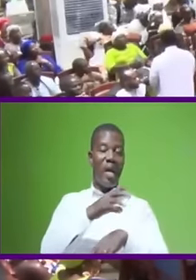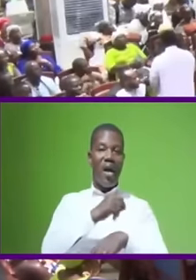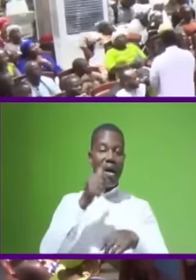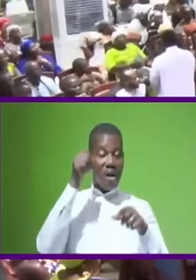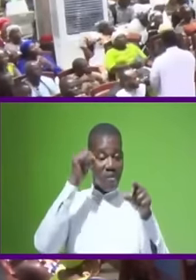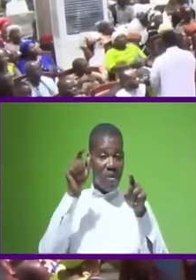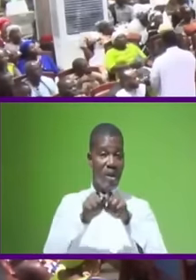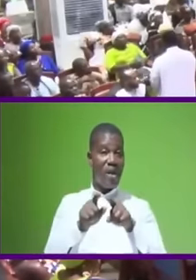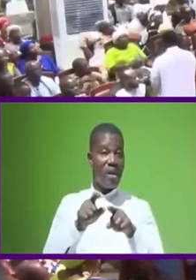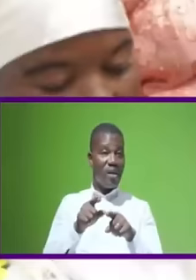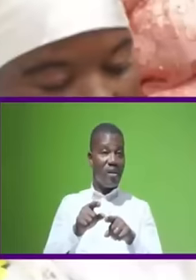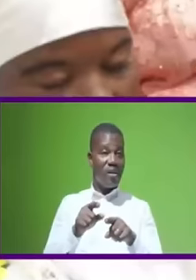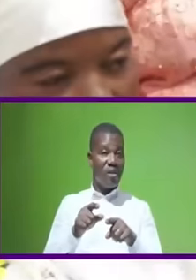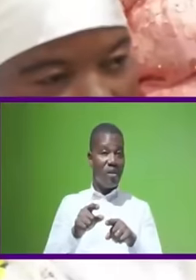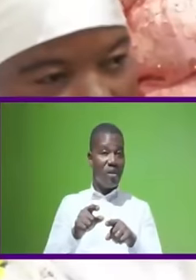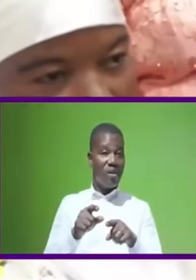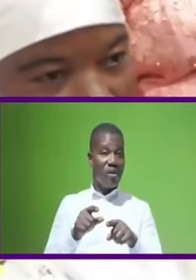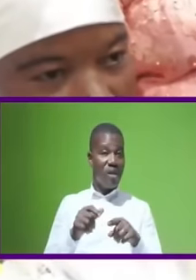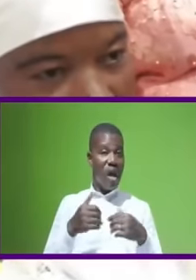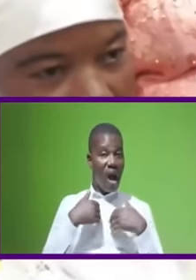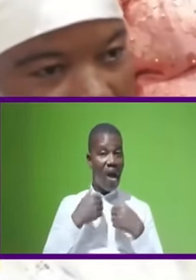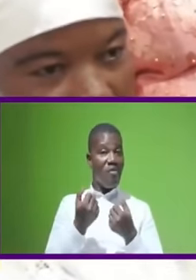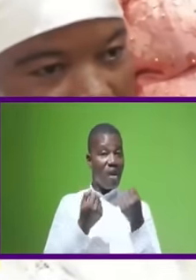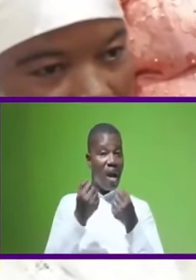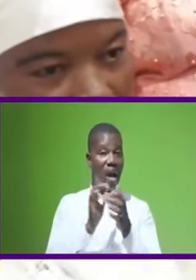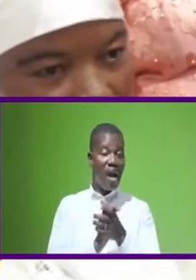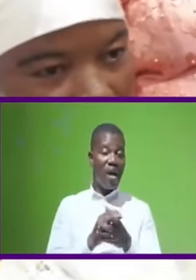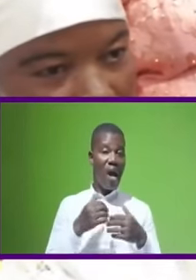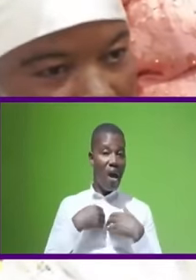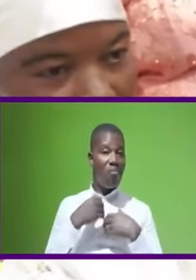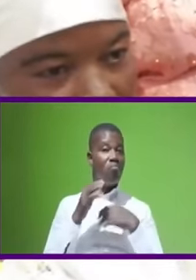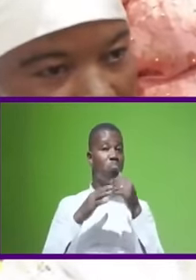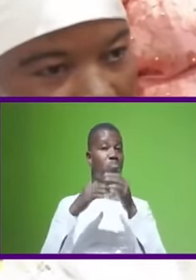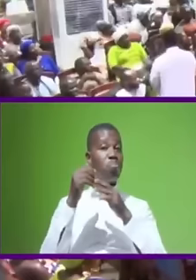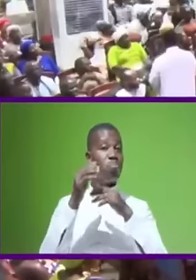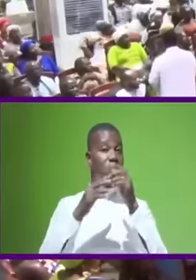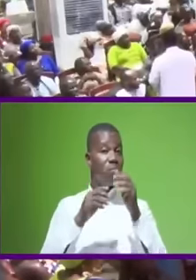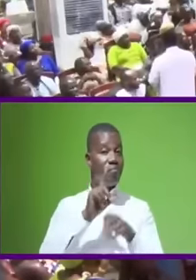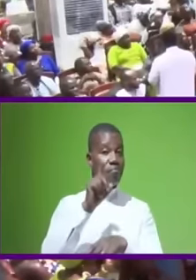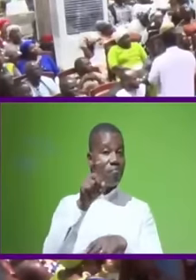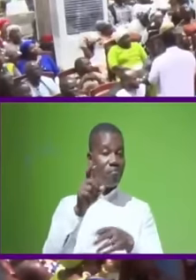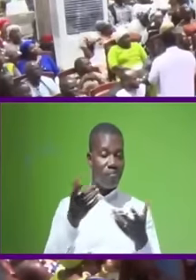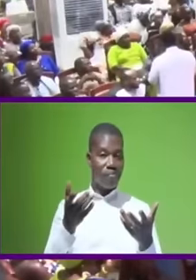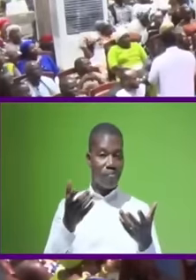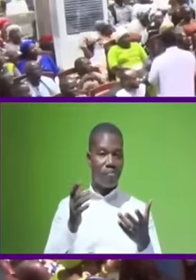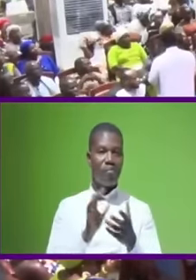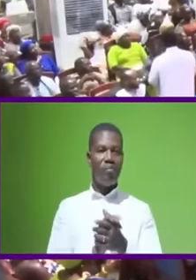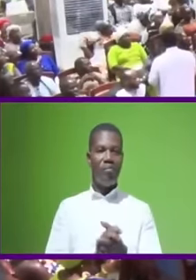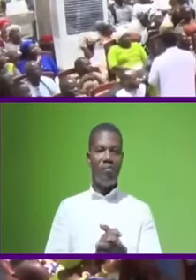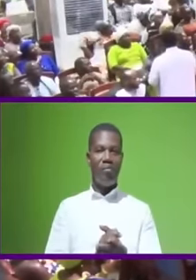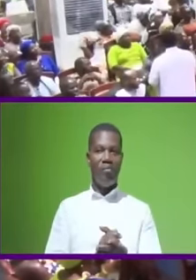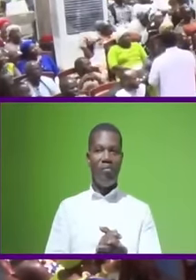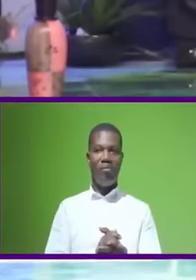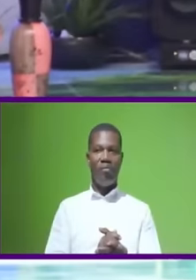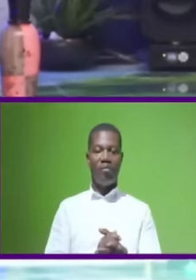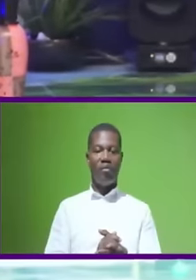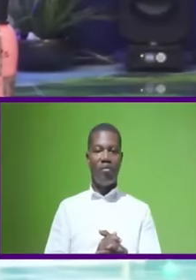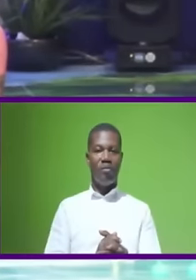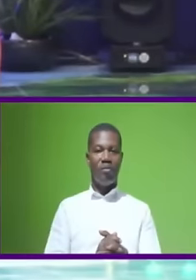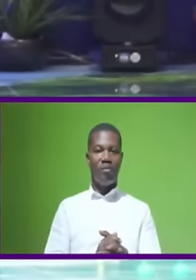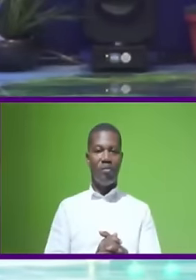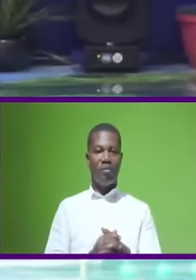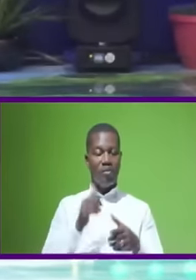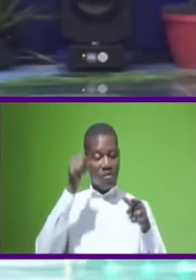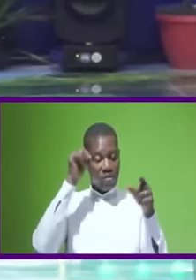Those days, I want you to find out if Peter and his colleagues had cars and they had mansions. Brother